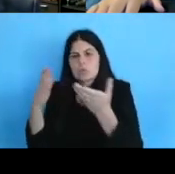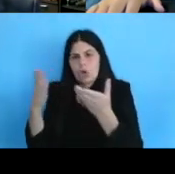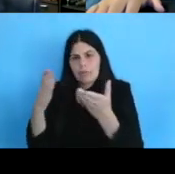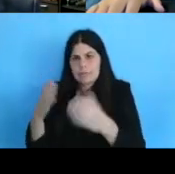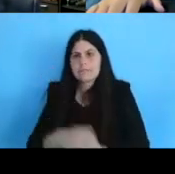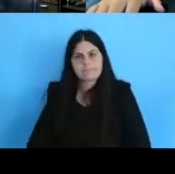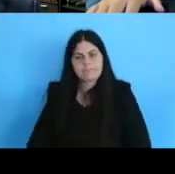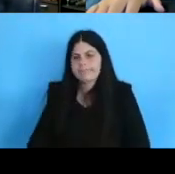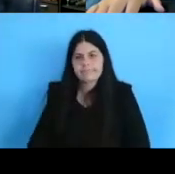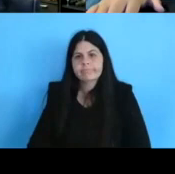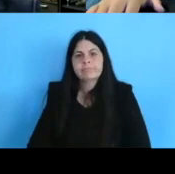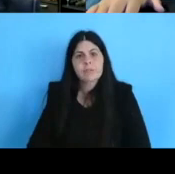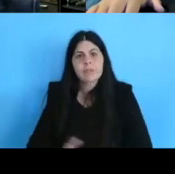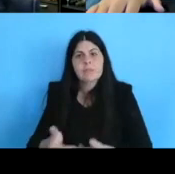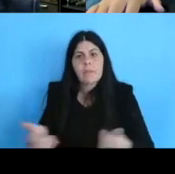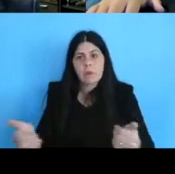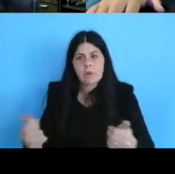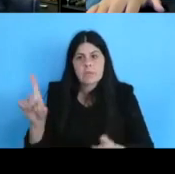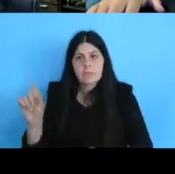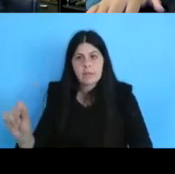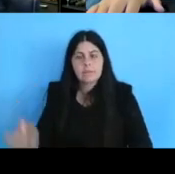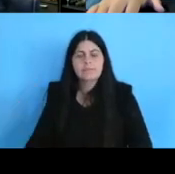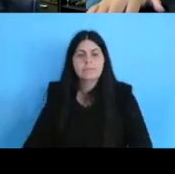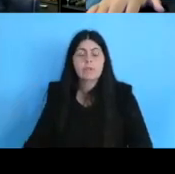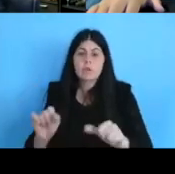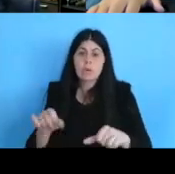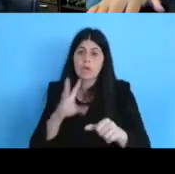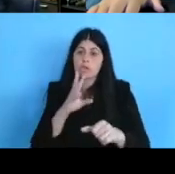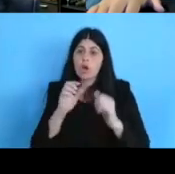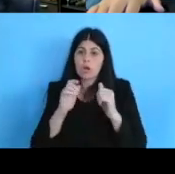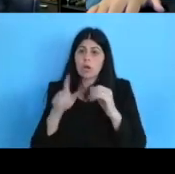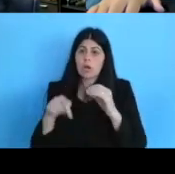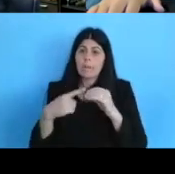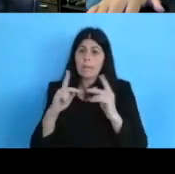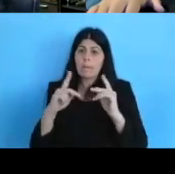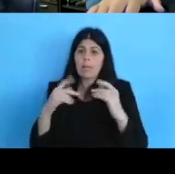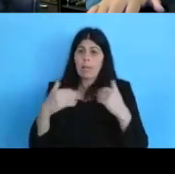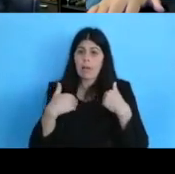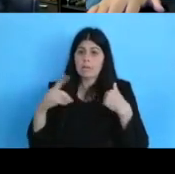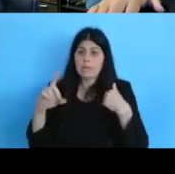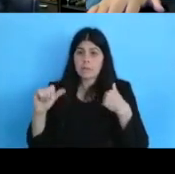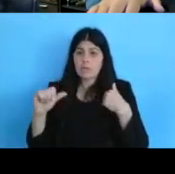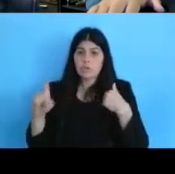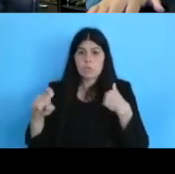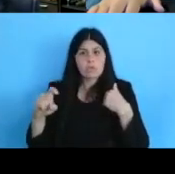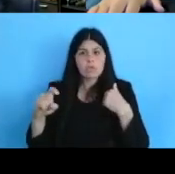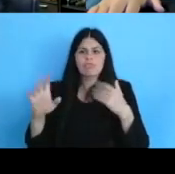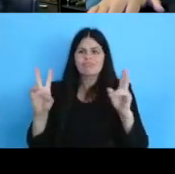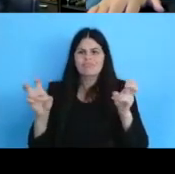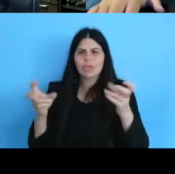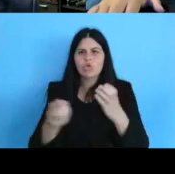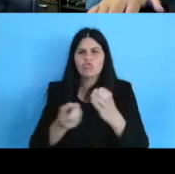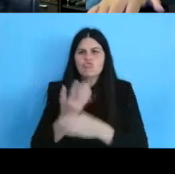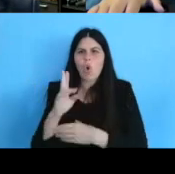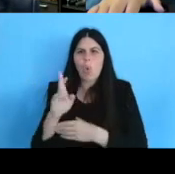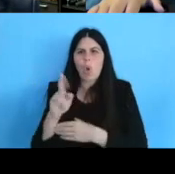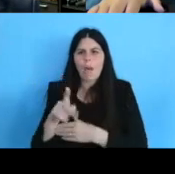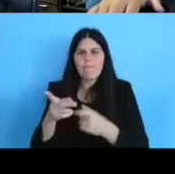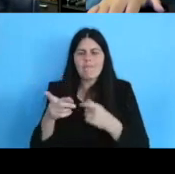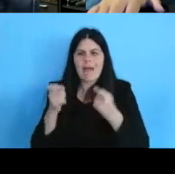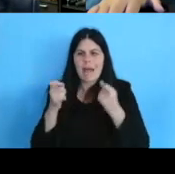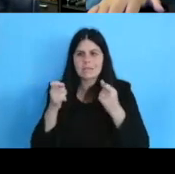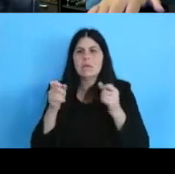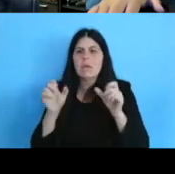can speak to people with disabilities. You have to grow up fast. Being able to solve problems and